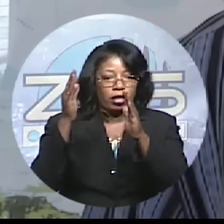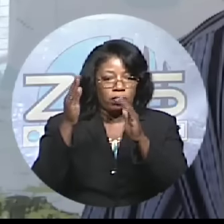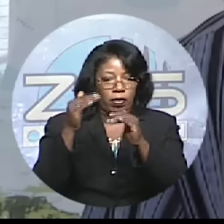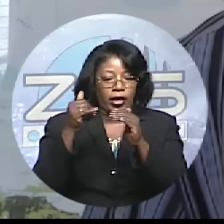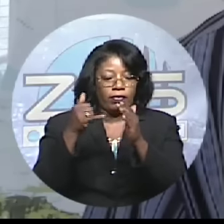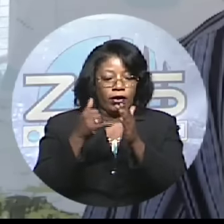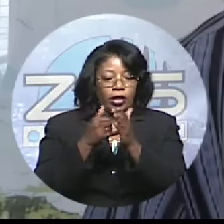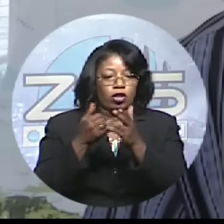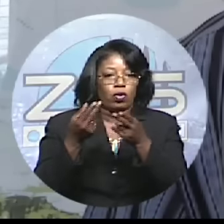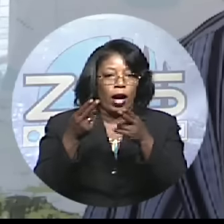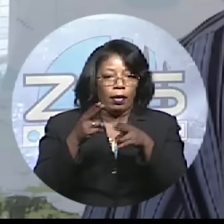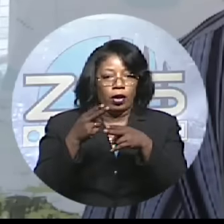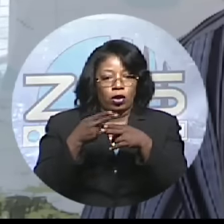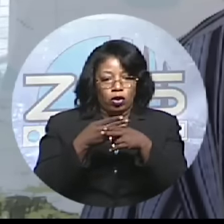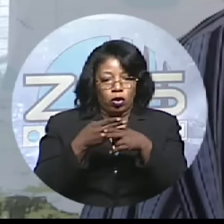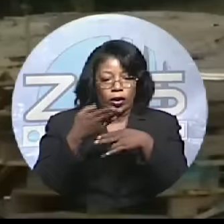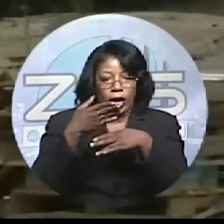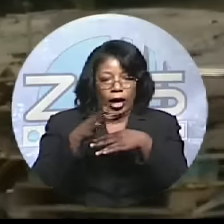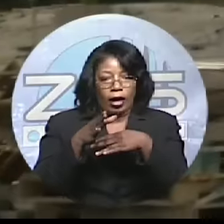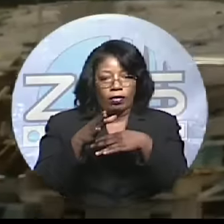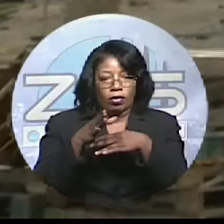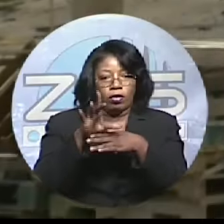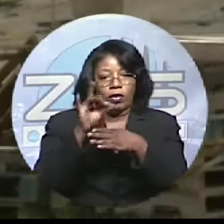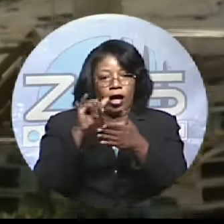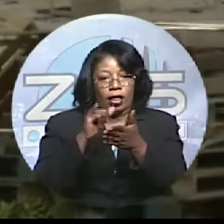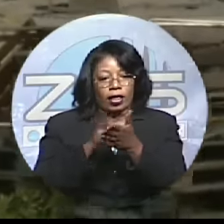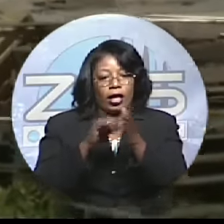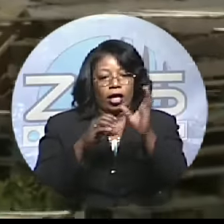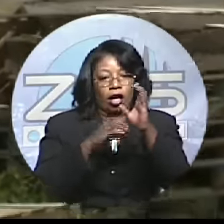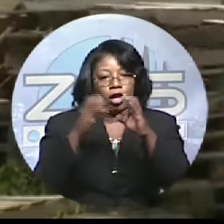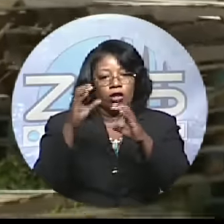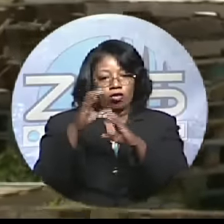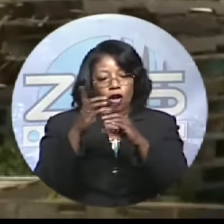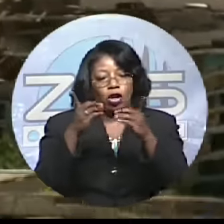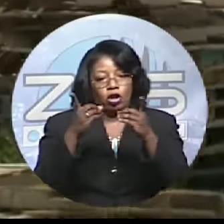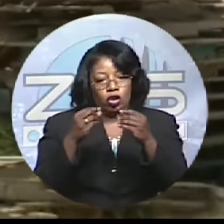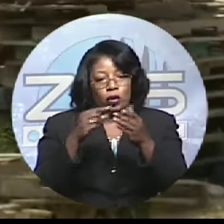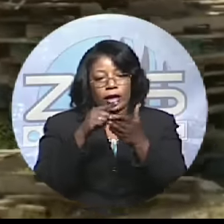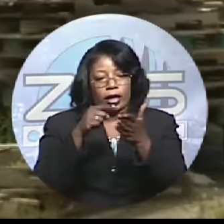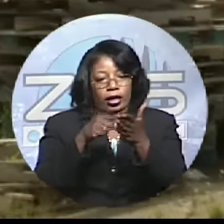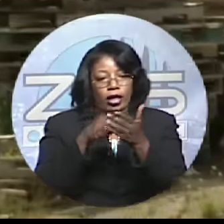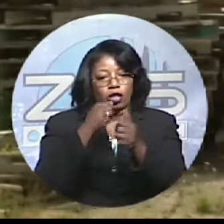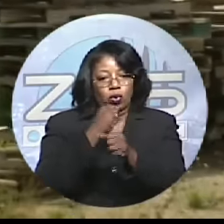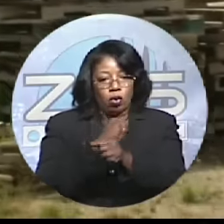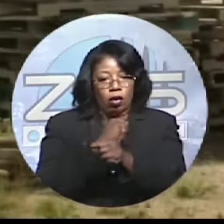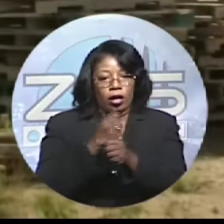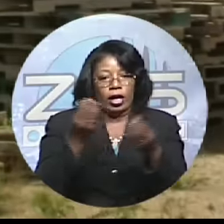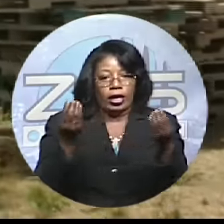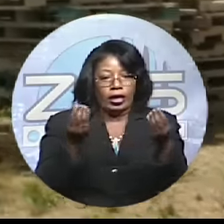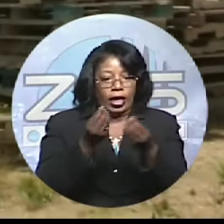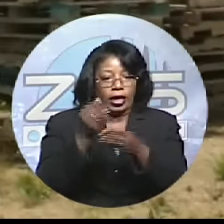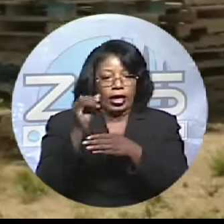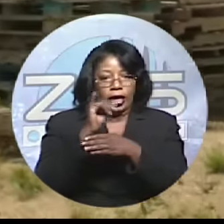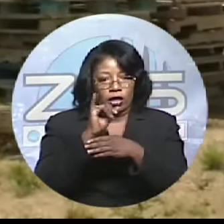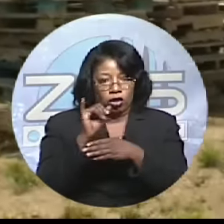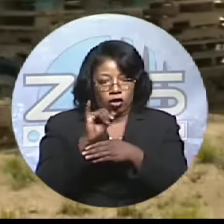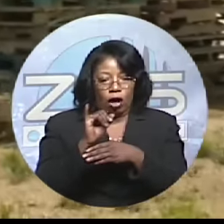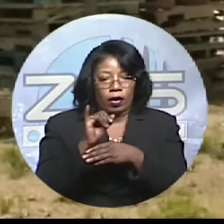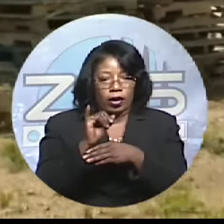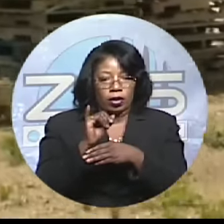very soon. This comes after it was discovered that the contractor conducting the work had no insurance. Gray did not disclose